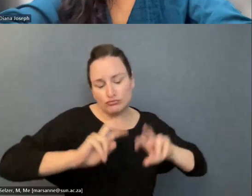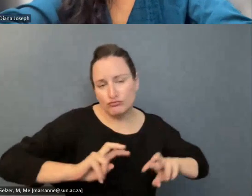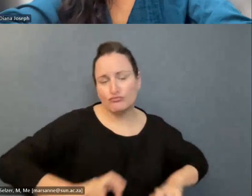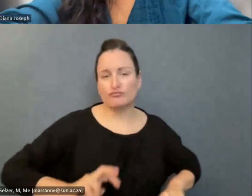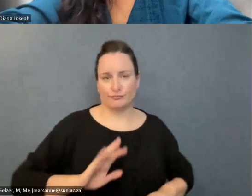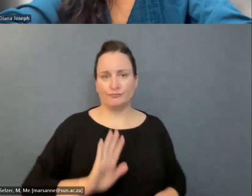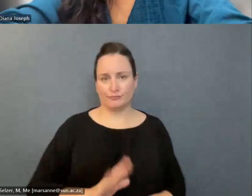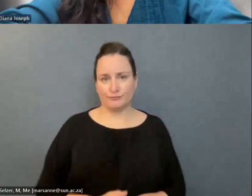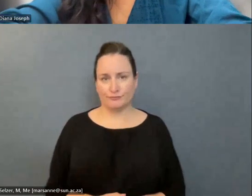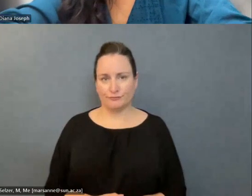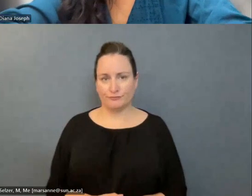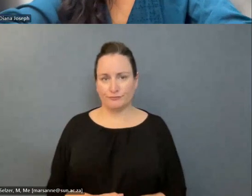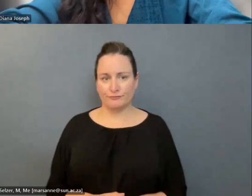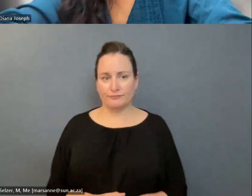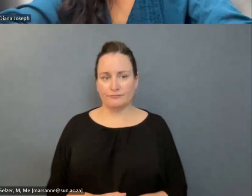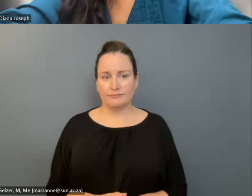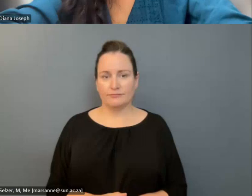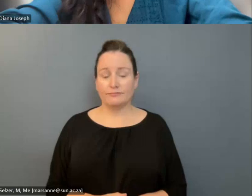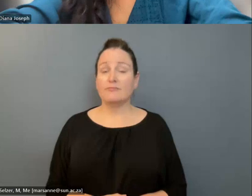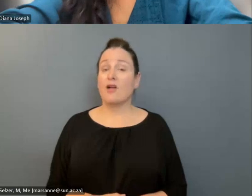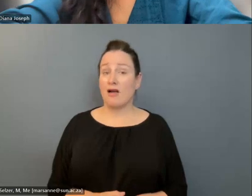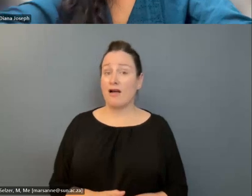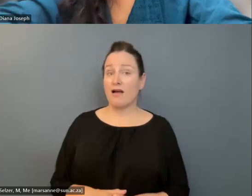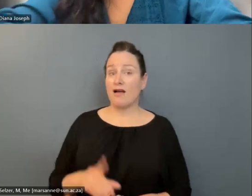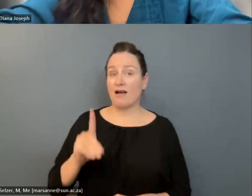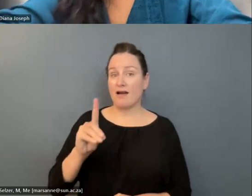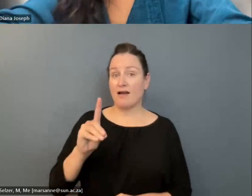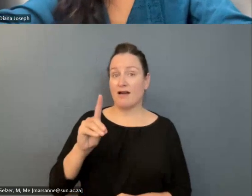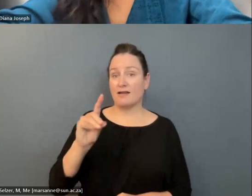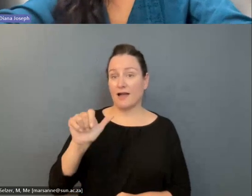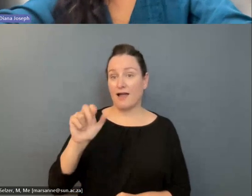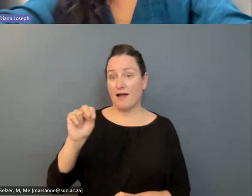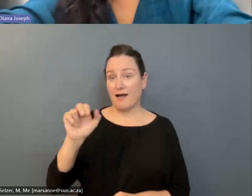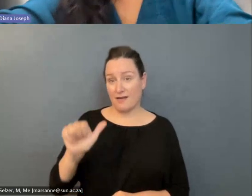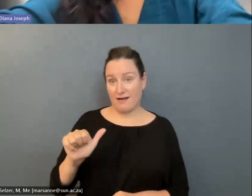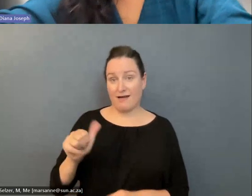Thank you so much. Exactly, Dayana. It's your floor now.